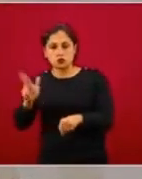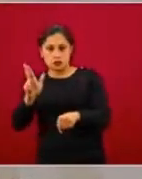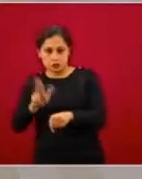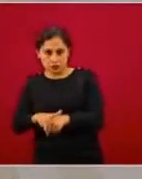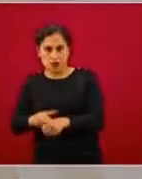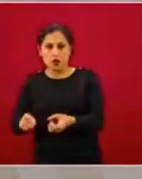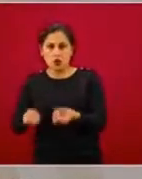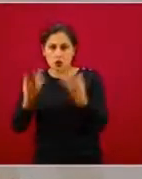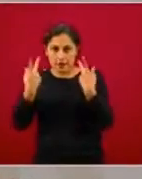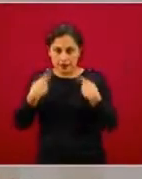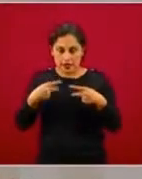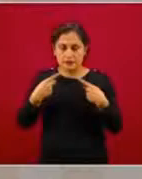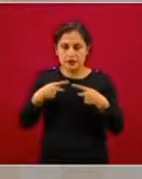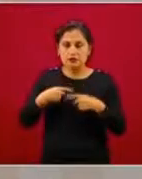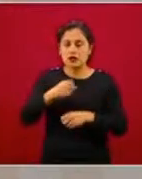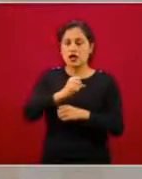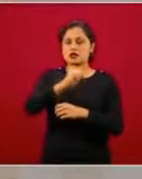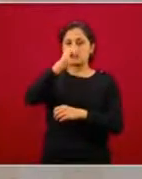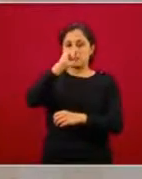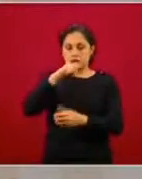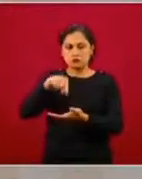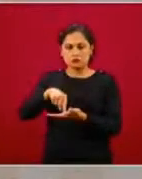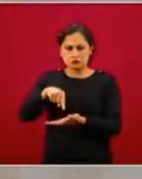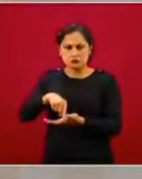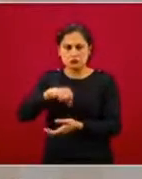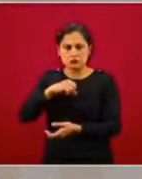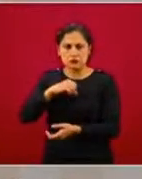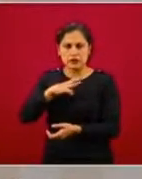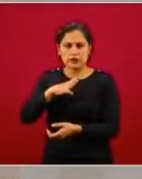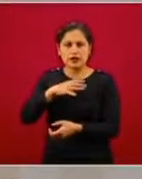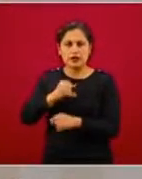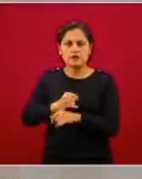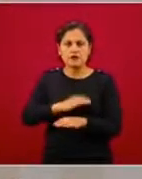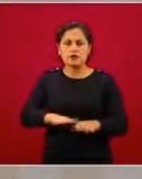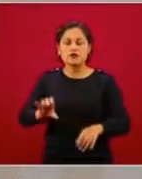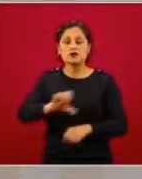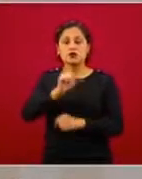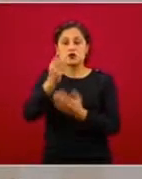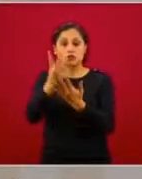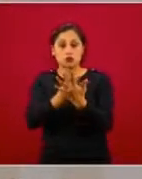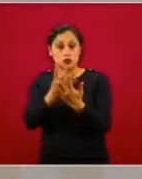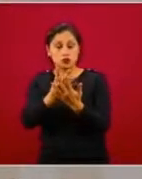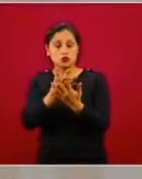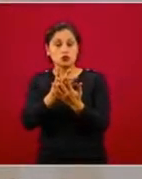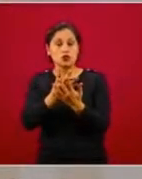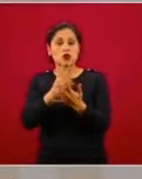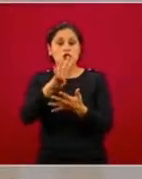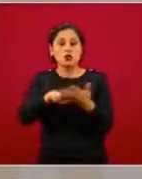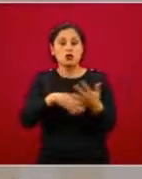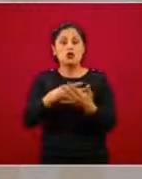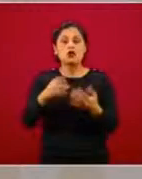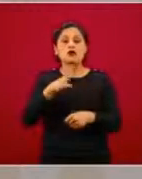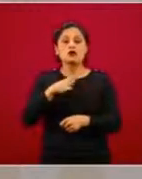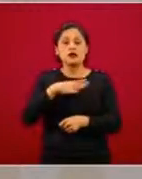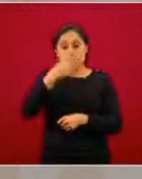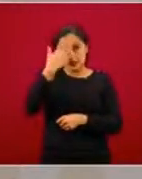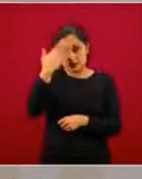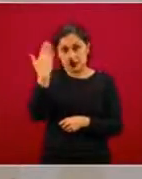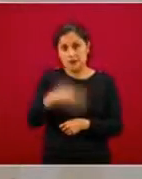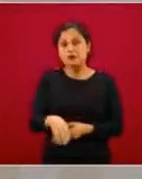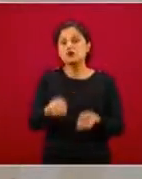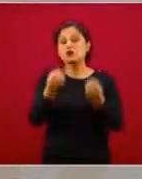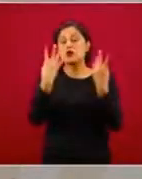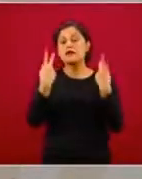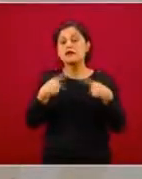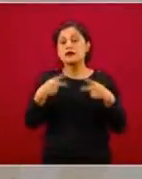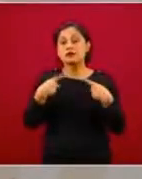there's more details right in there about how many people are intubated. And we also have that database that tells us how many people